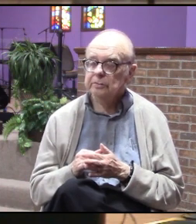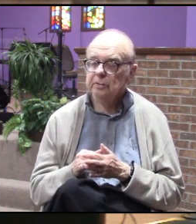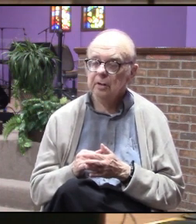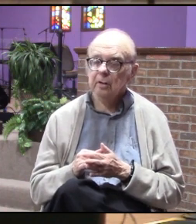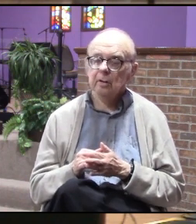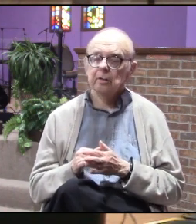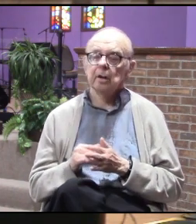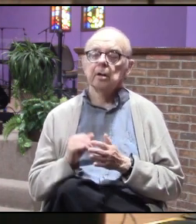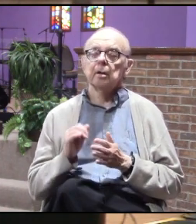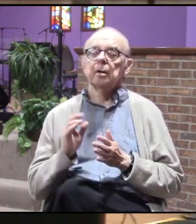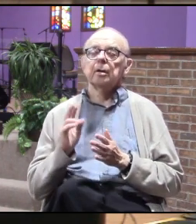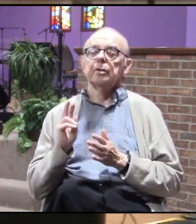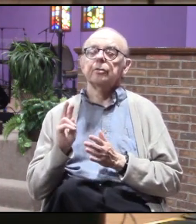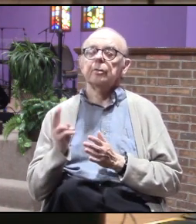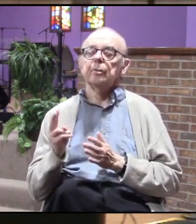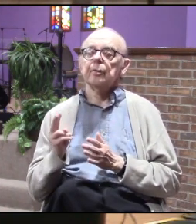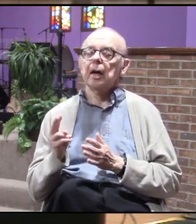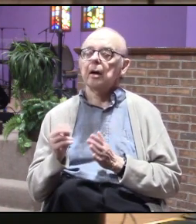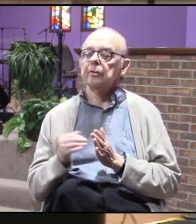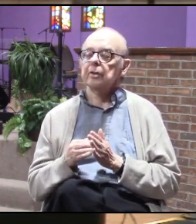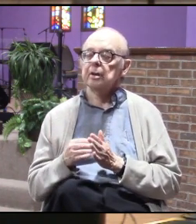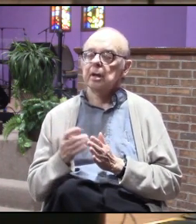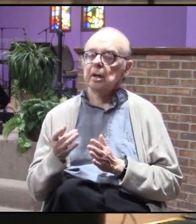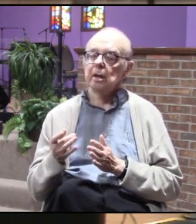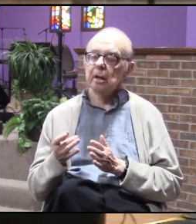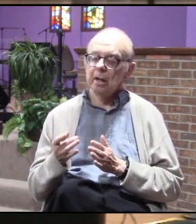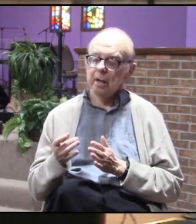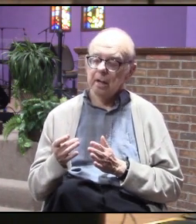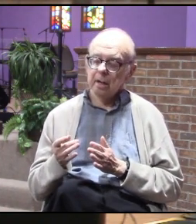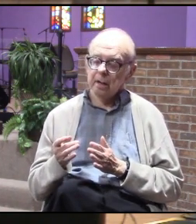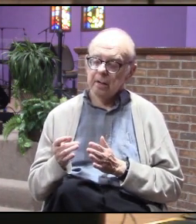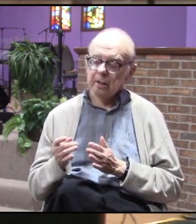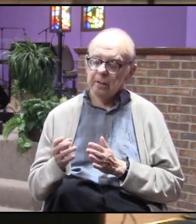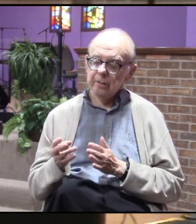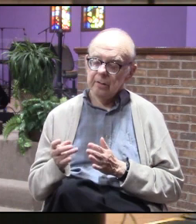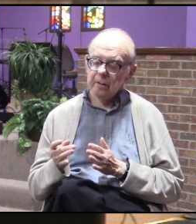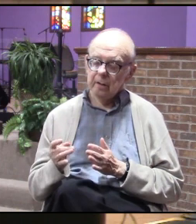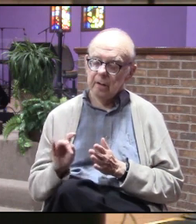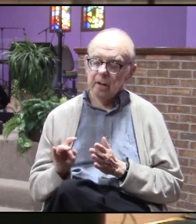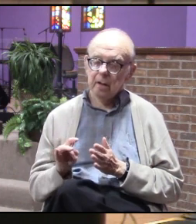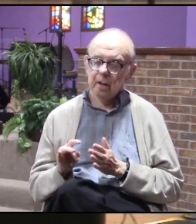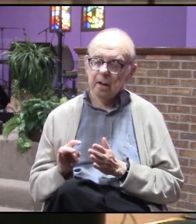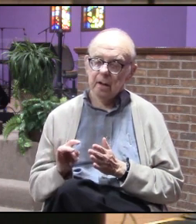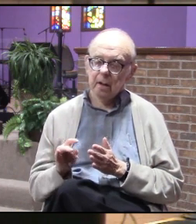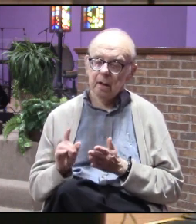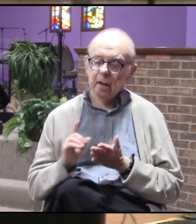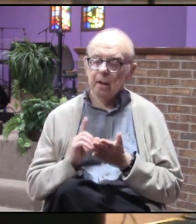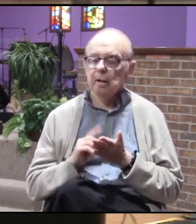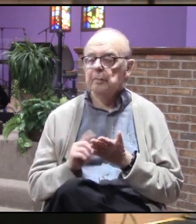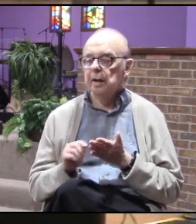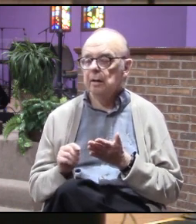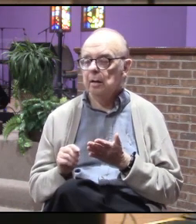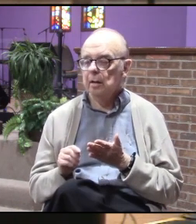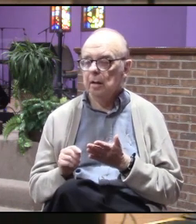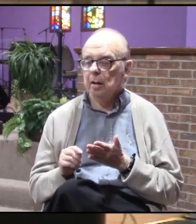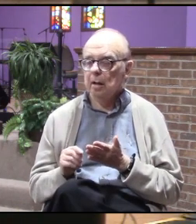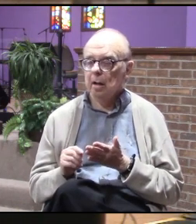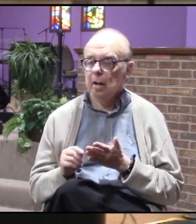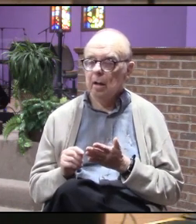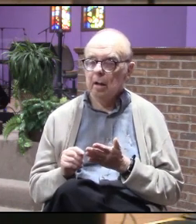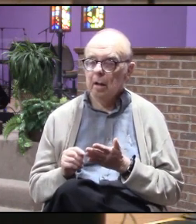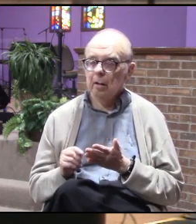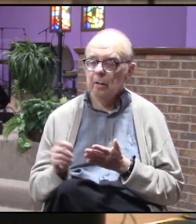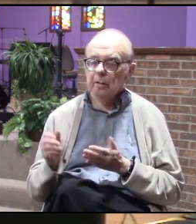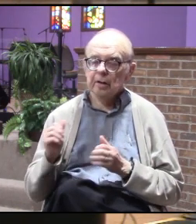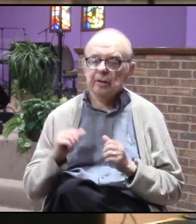In 2018, in a magazine or study, it was called The